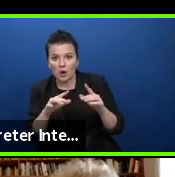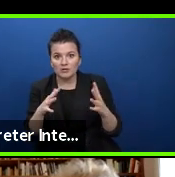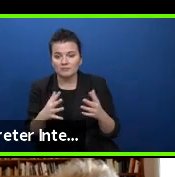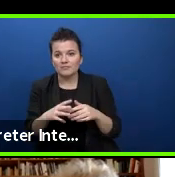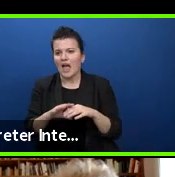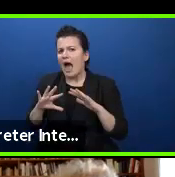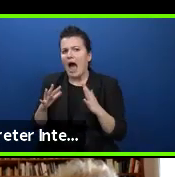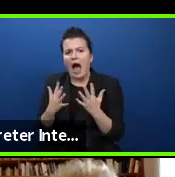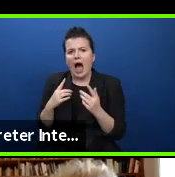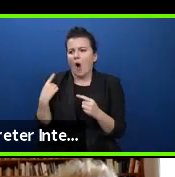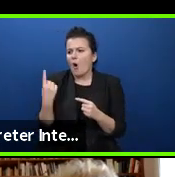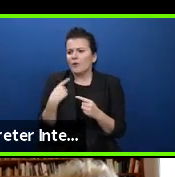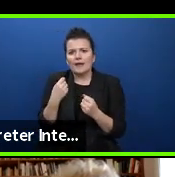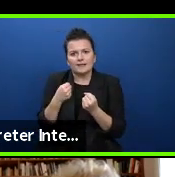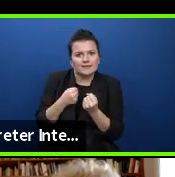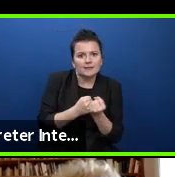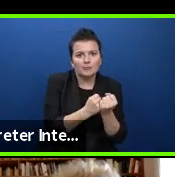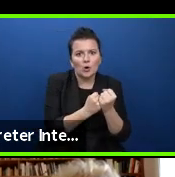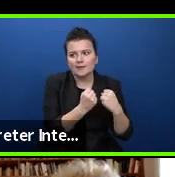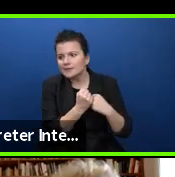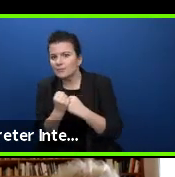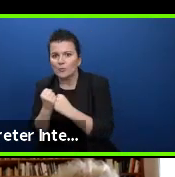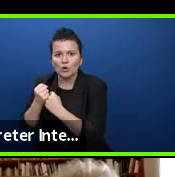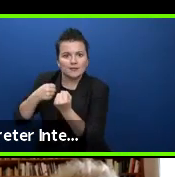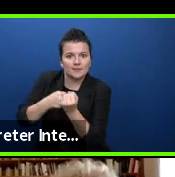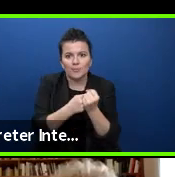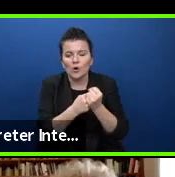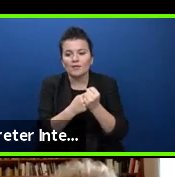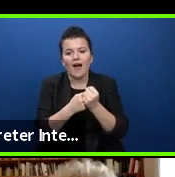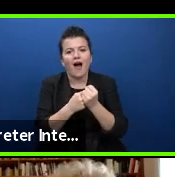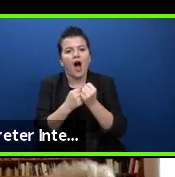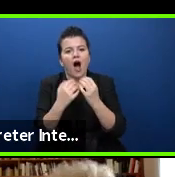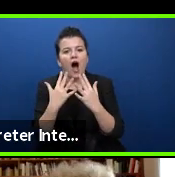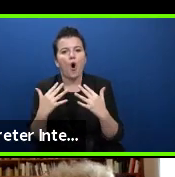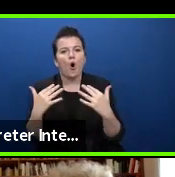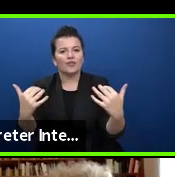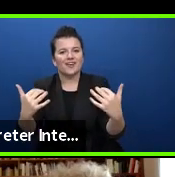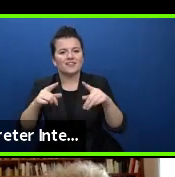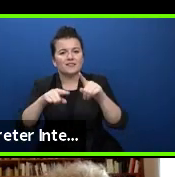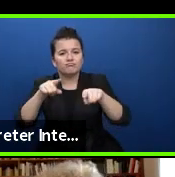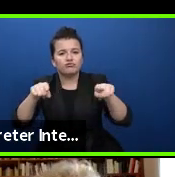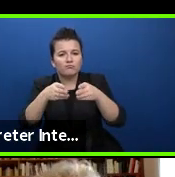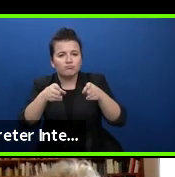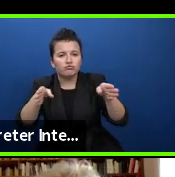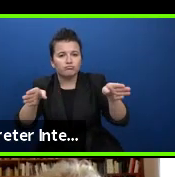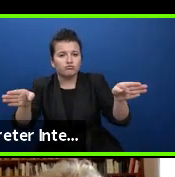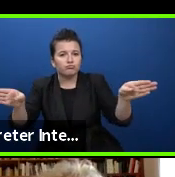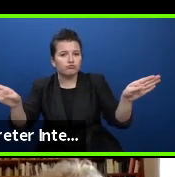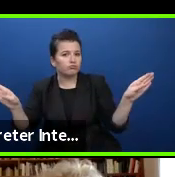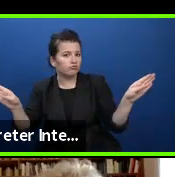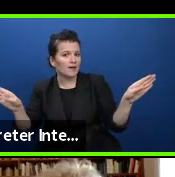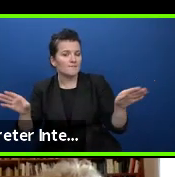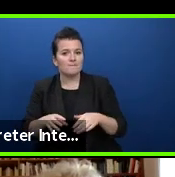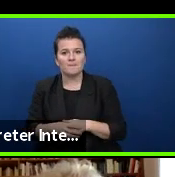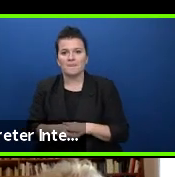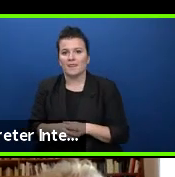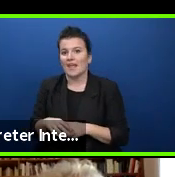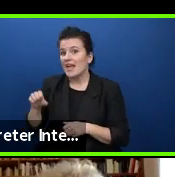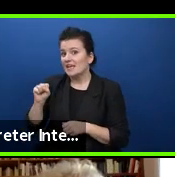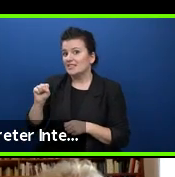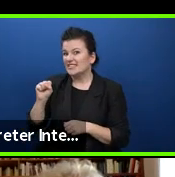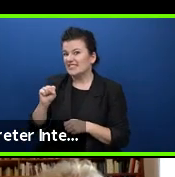we help each other to get the widest possible? Stefan, I see your hand up. Anybody that wants to take it from Stefan, because